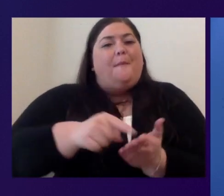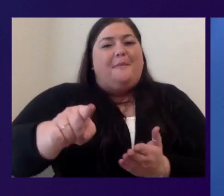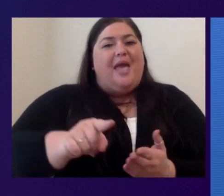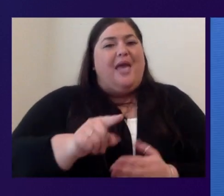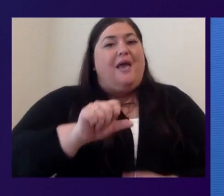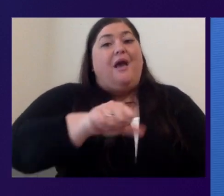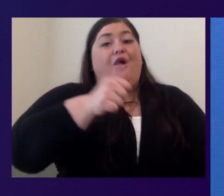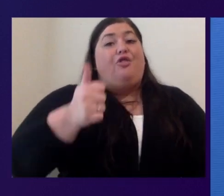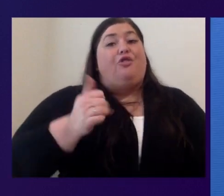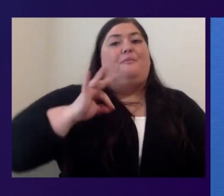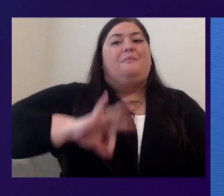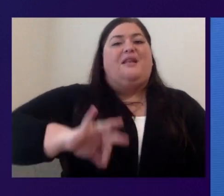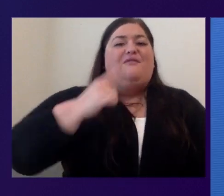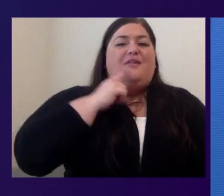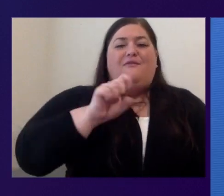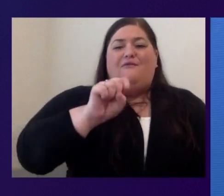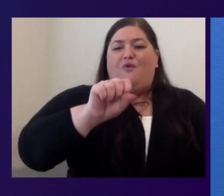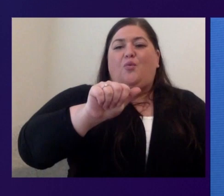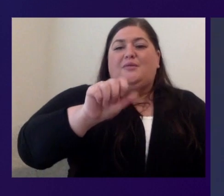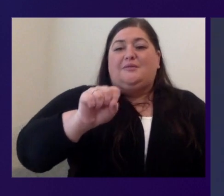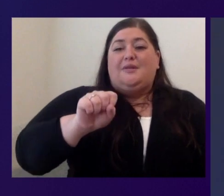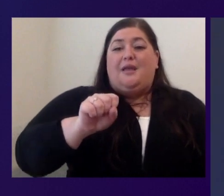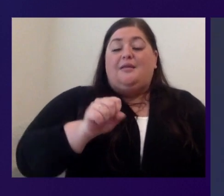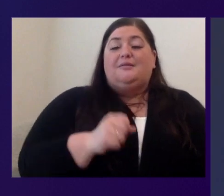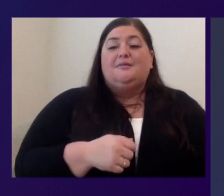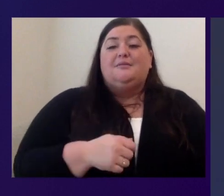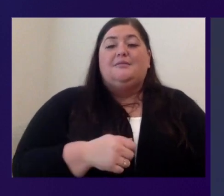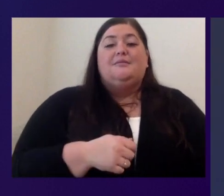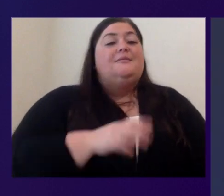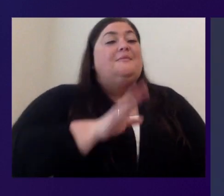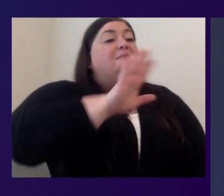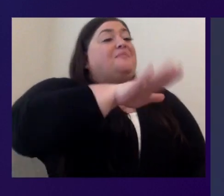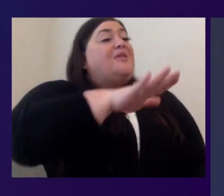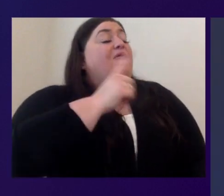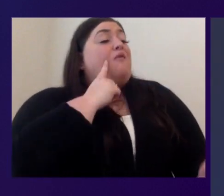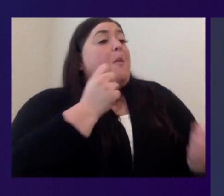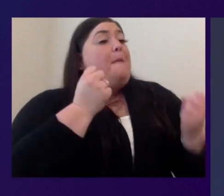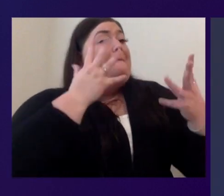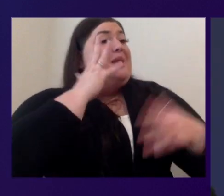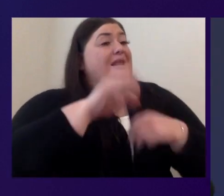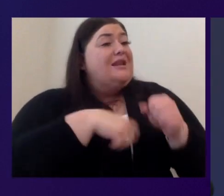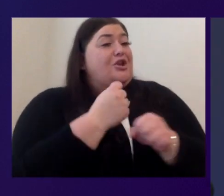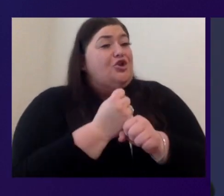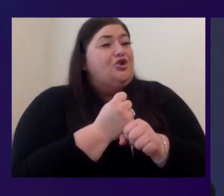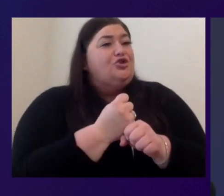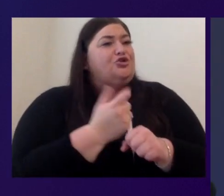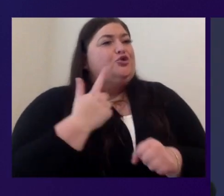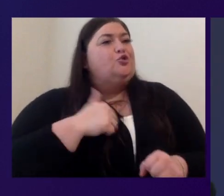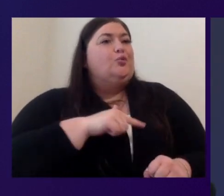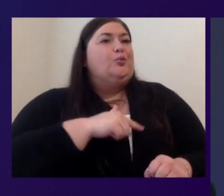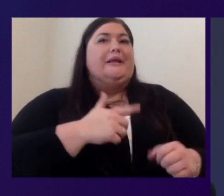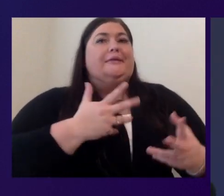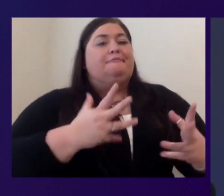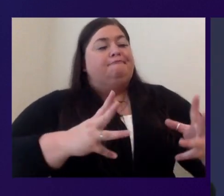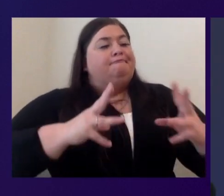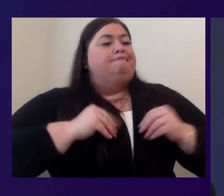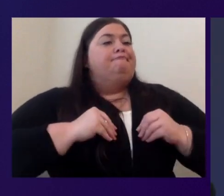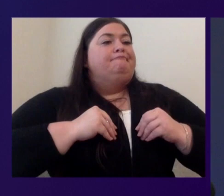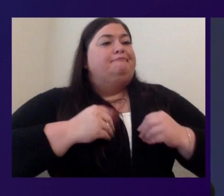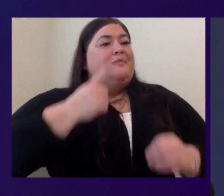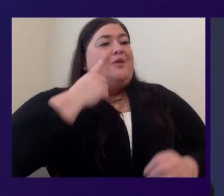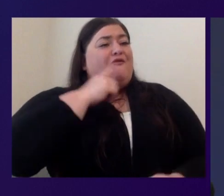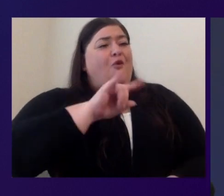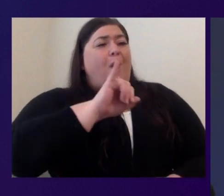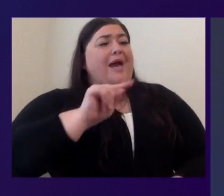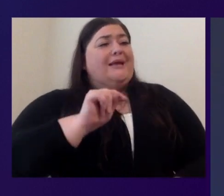as a service. Yeah, and it's for many years it was just accepted in IT that you're going to pay for